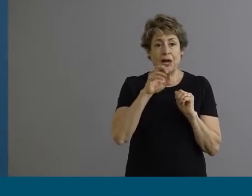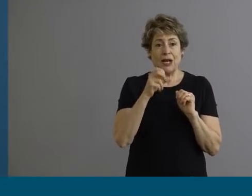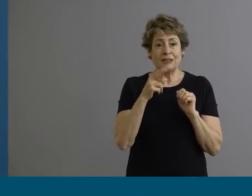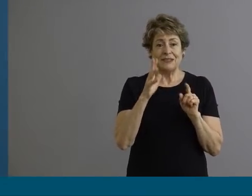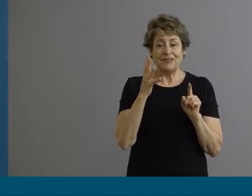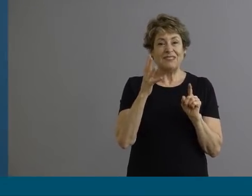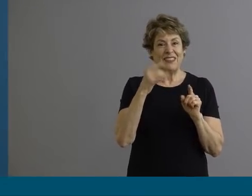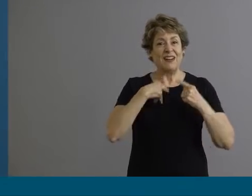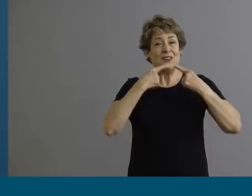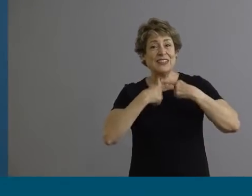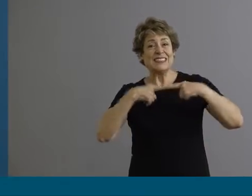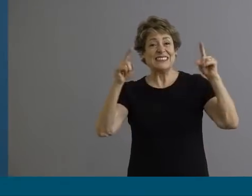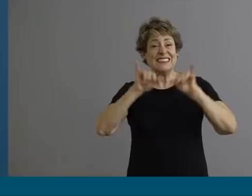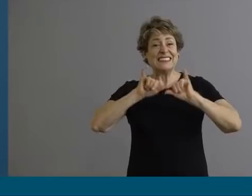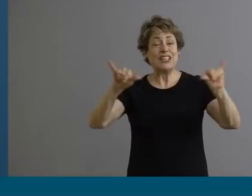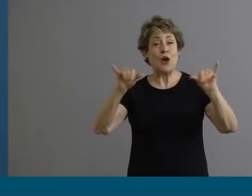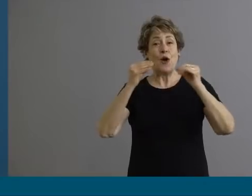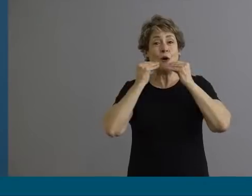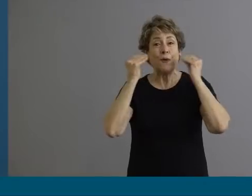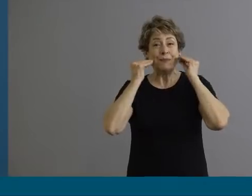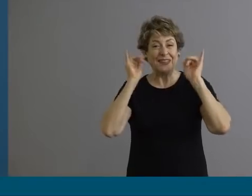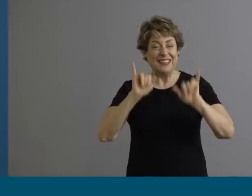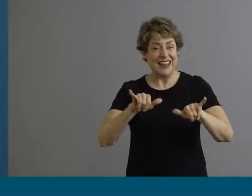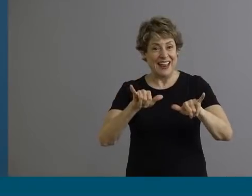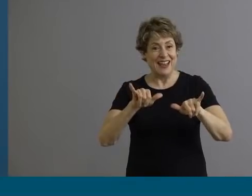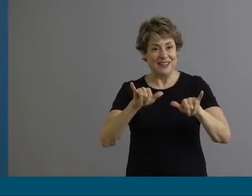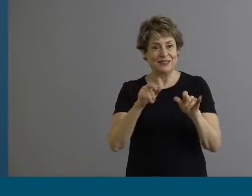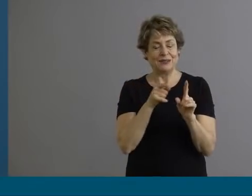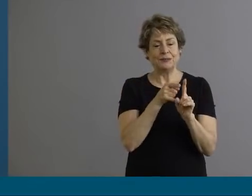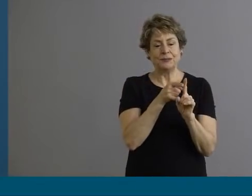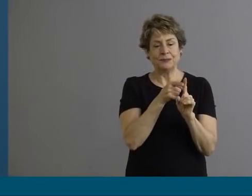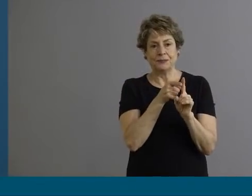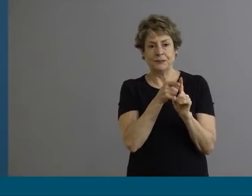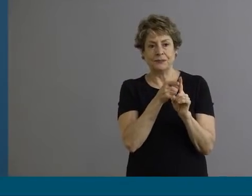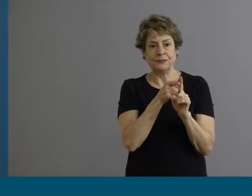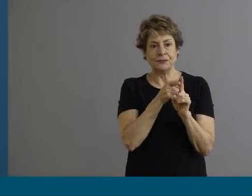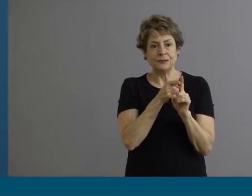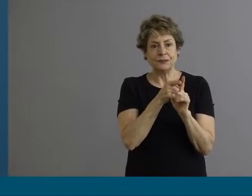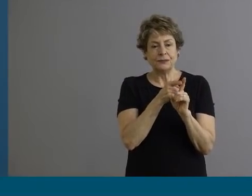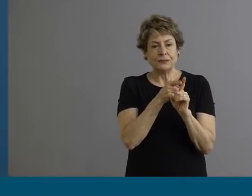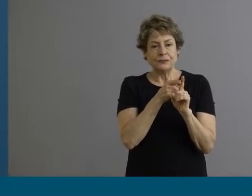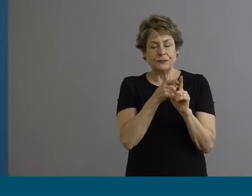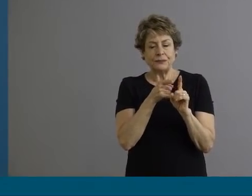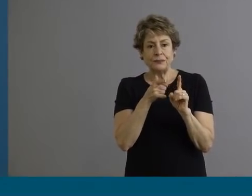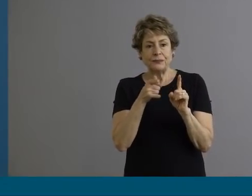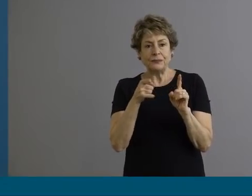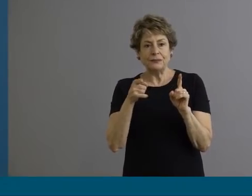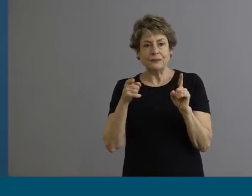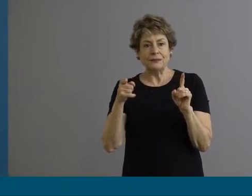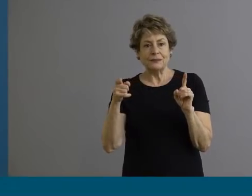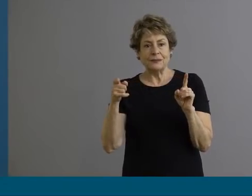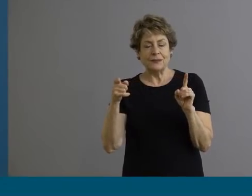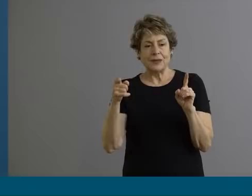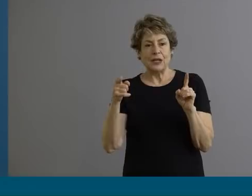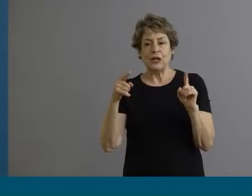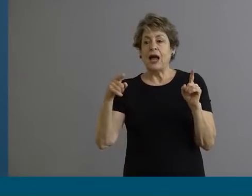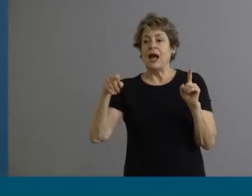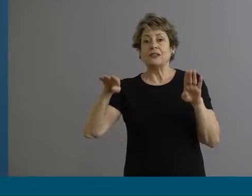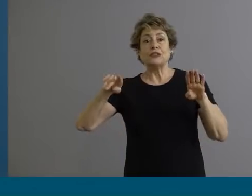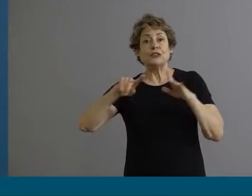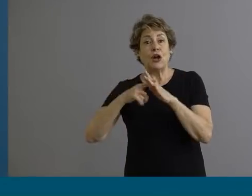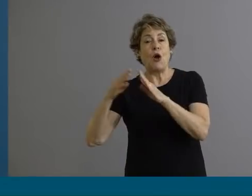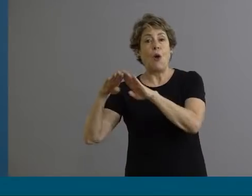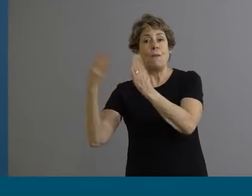and we've all been dealing with the coronavirus for some time, the emergency order was put on